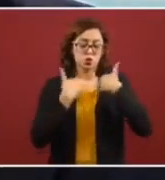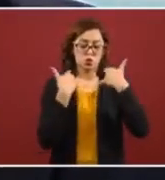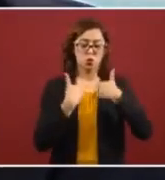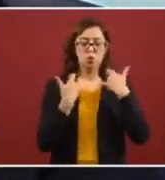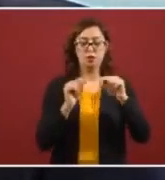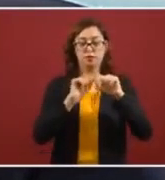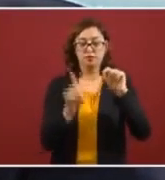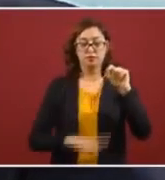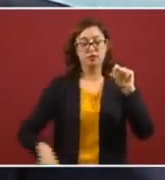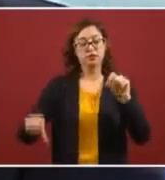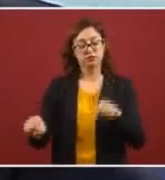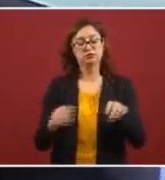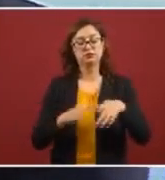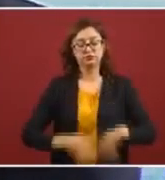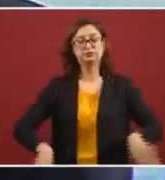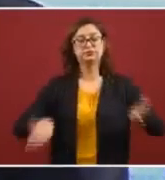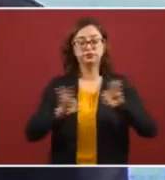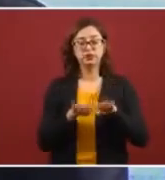memorable